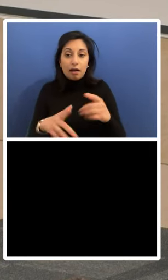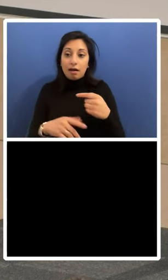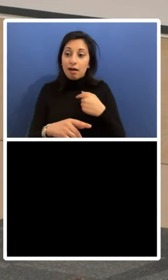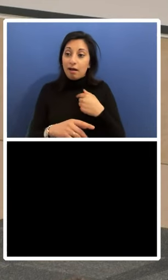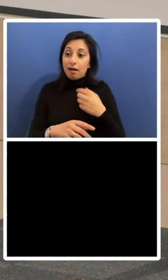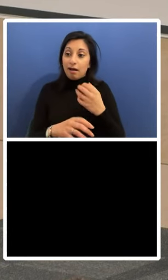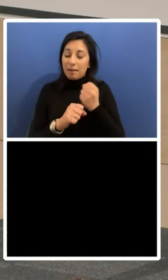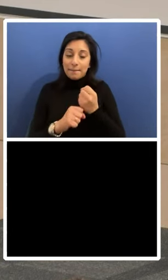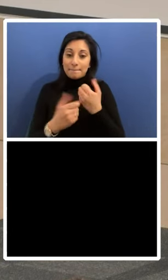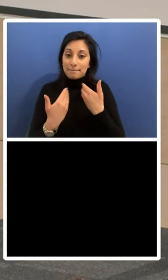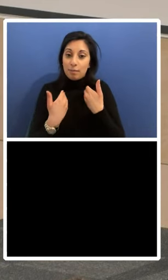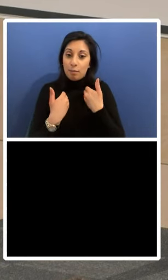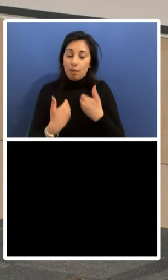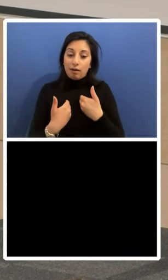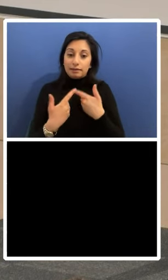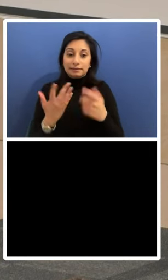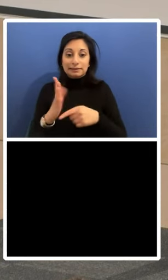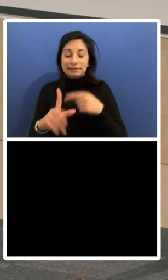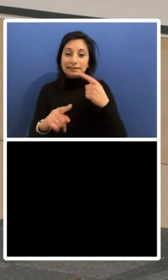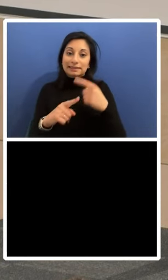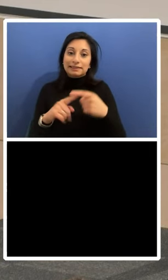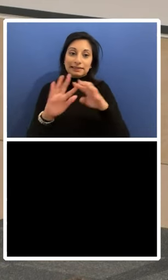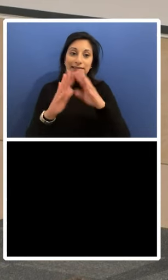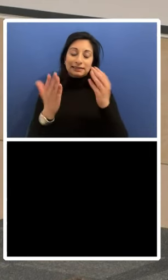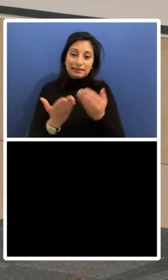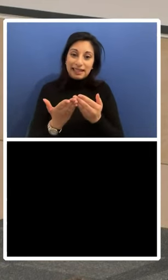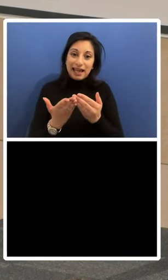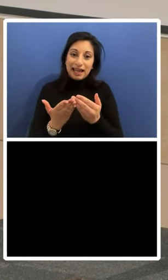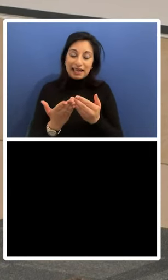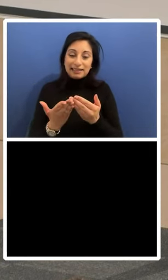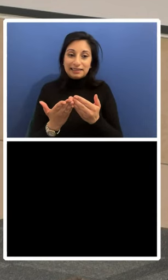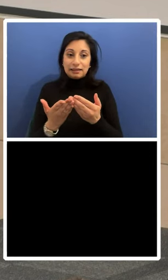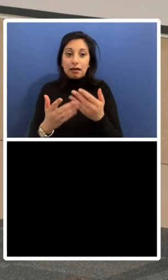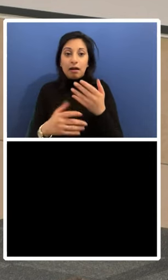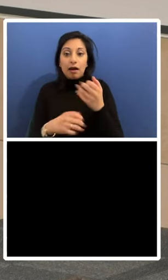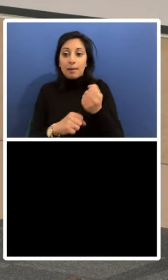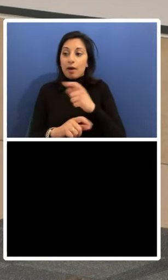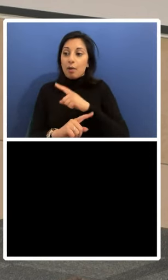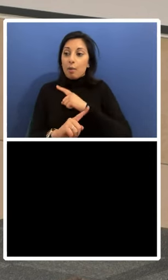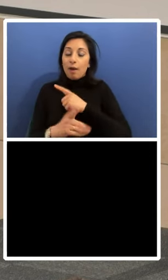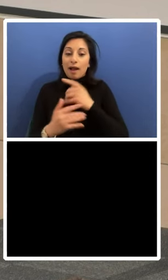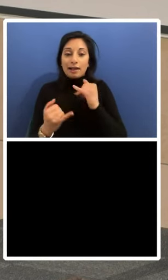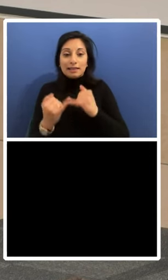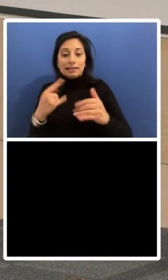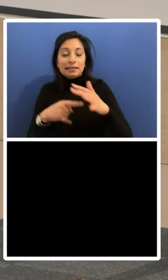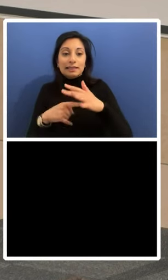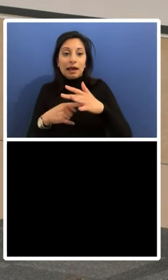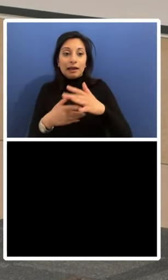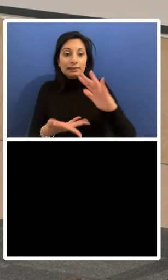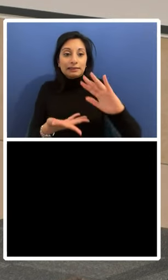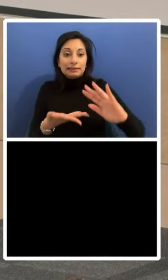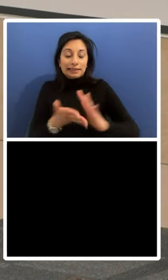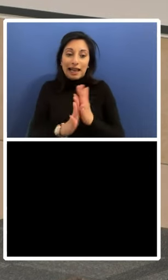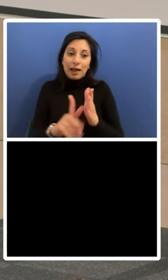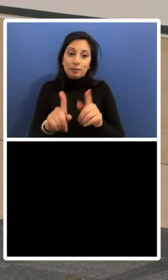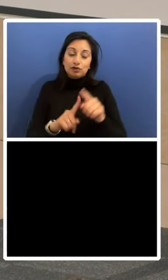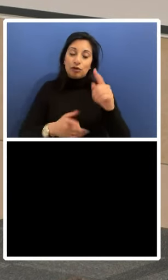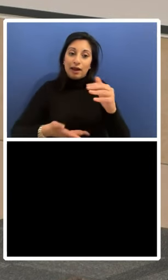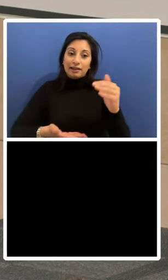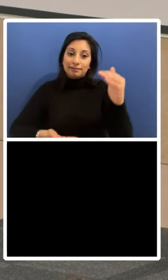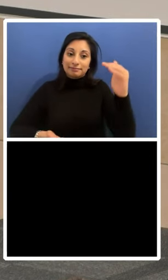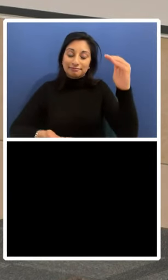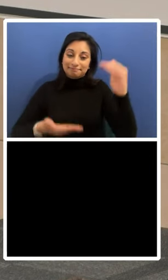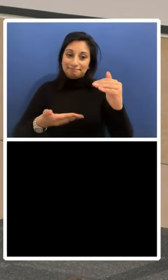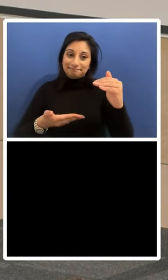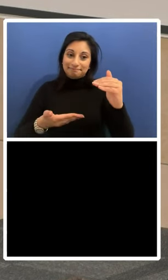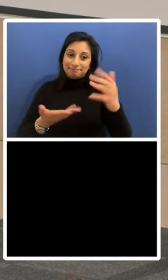campaign for wealth taxes because I think they are necessary to prevent the collapse of society. Yep. And they're hard. They're hard. But if we don't get them, society will